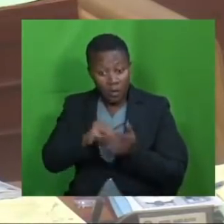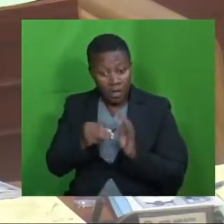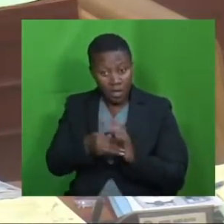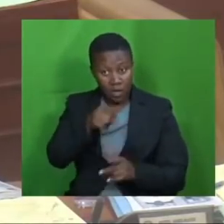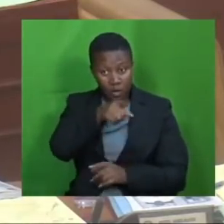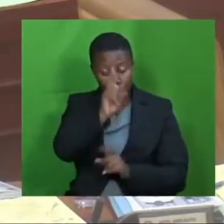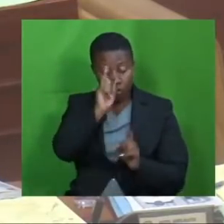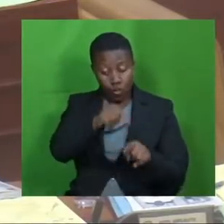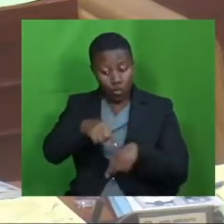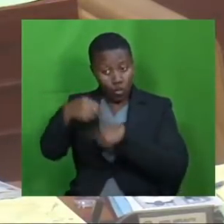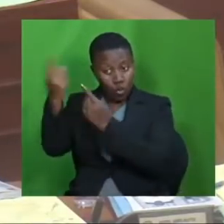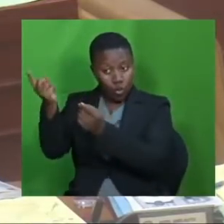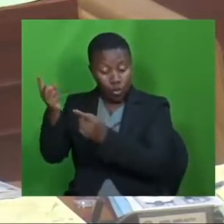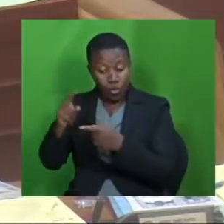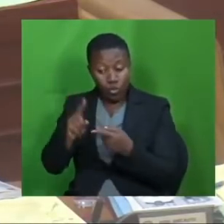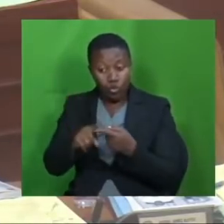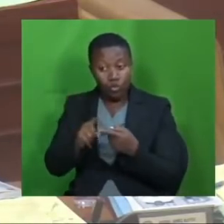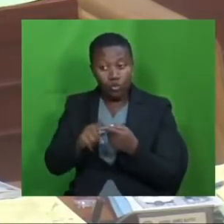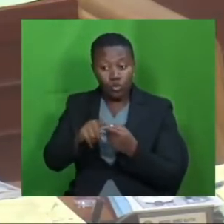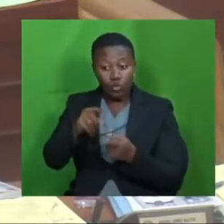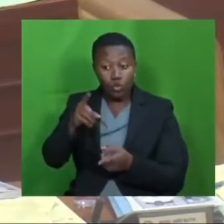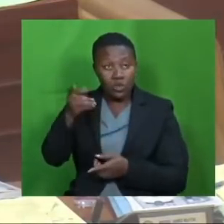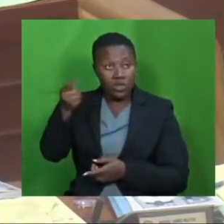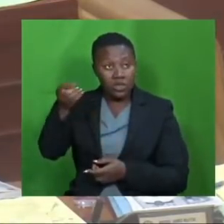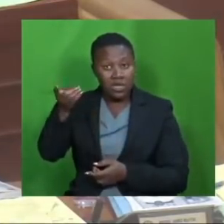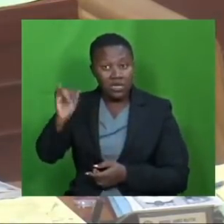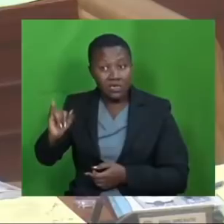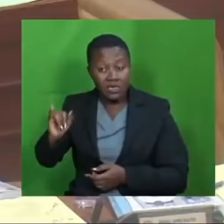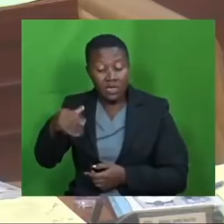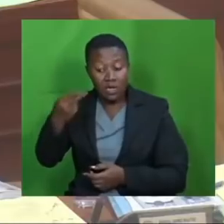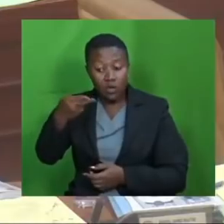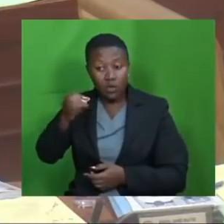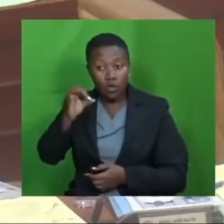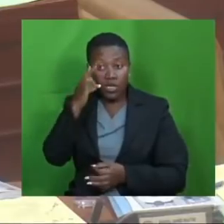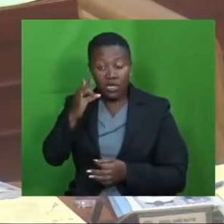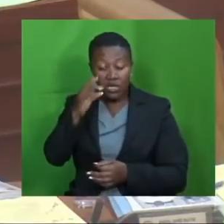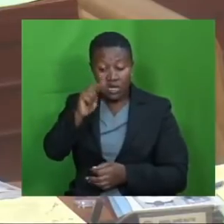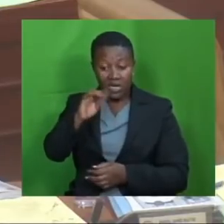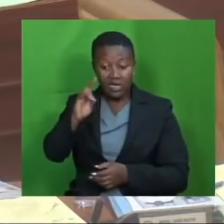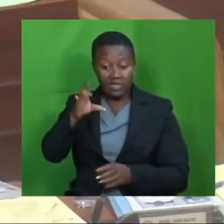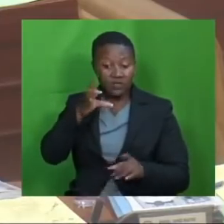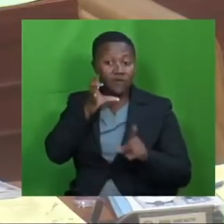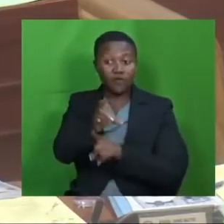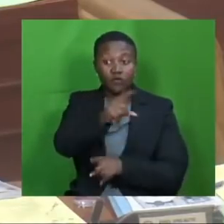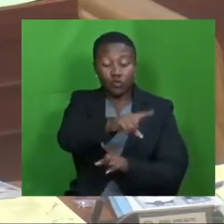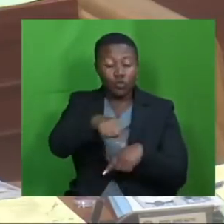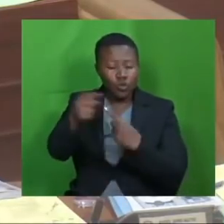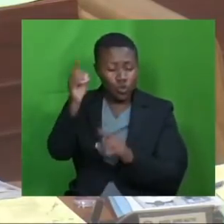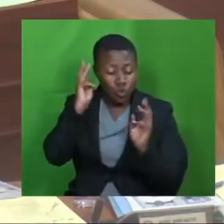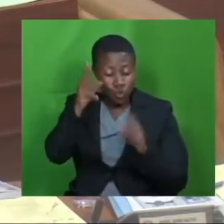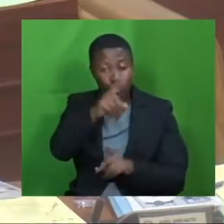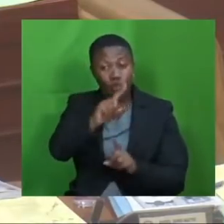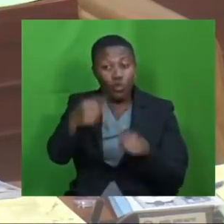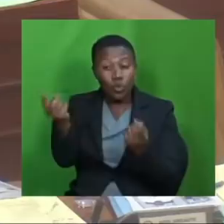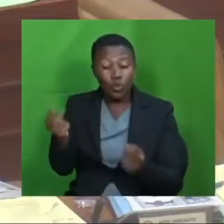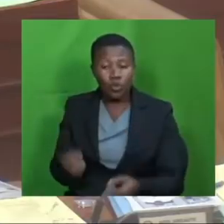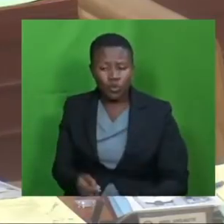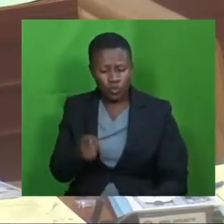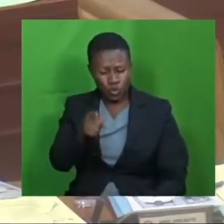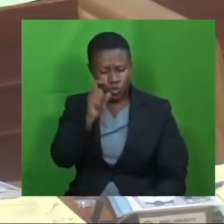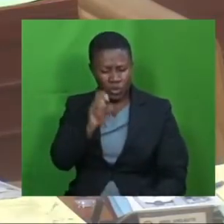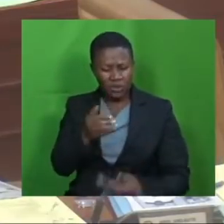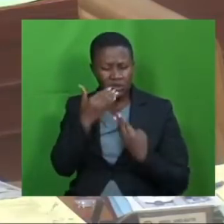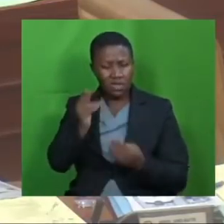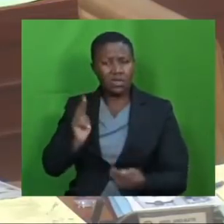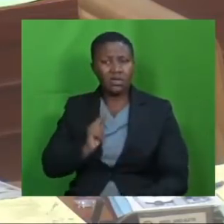minority did not stand up to you to say that consult more? Consult more. You certainly must be thankful to us that at